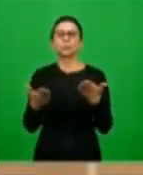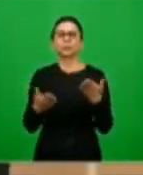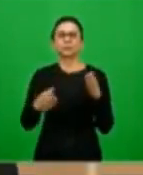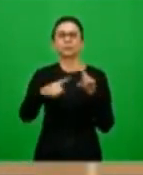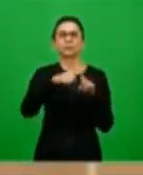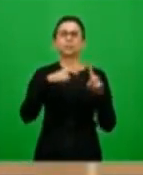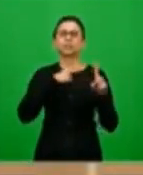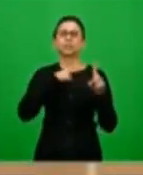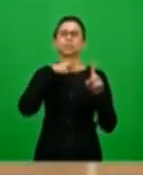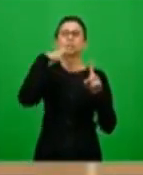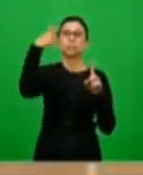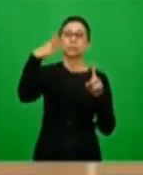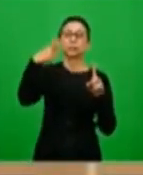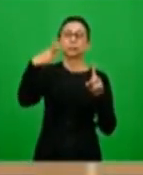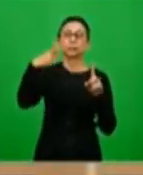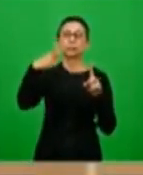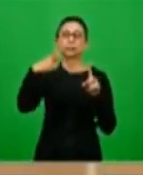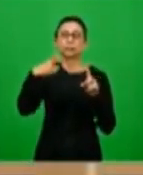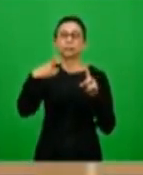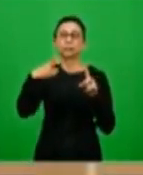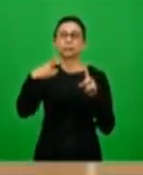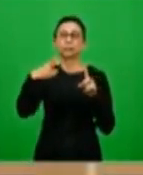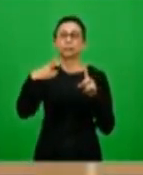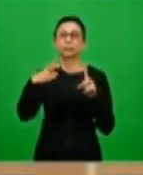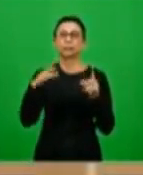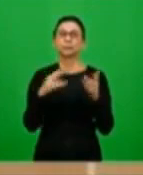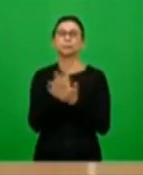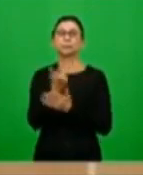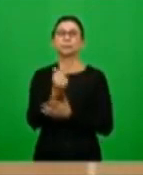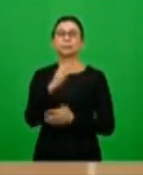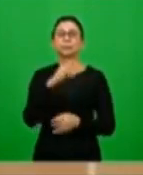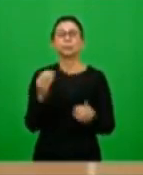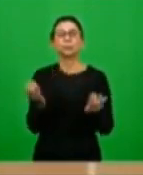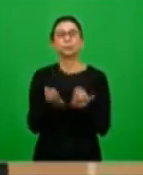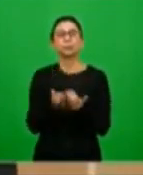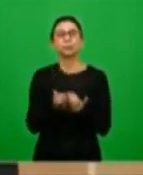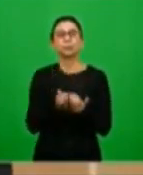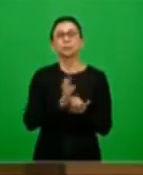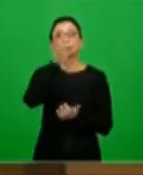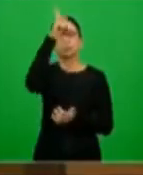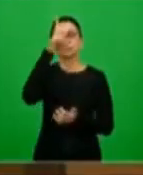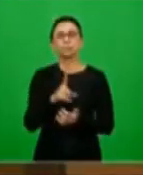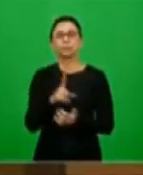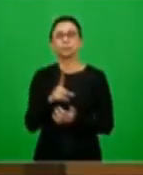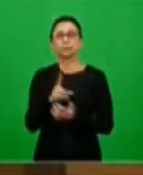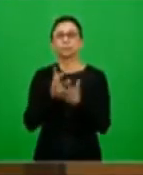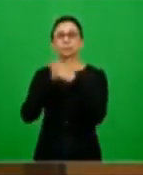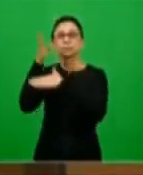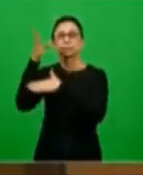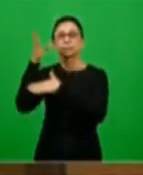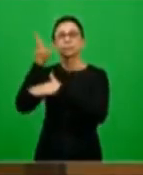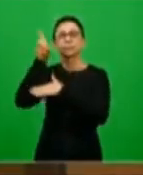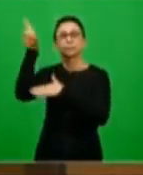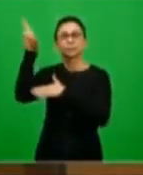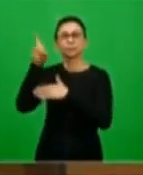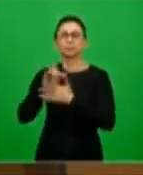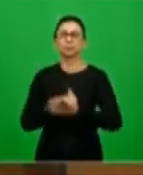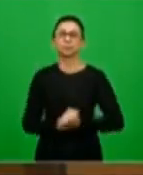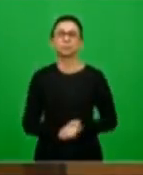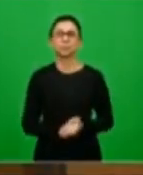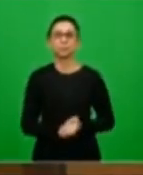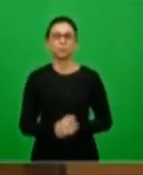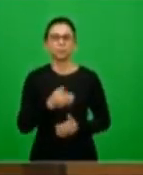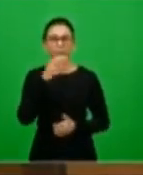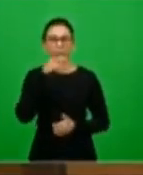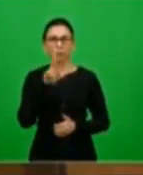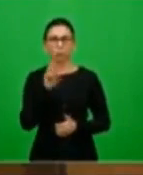give a shout. The veil is ripped, and now everyone has access to the presence of God. So the